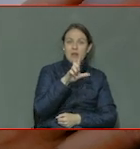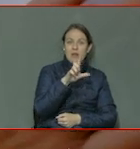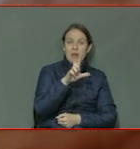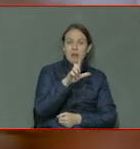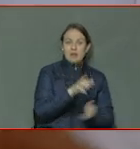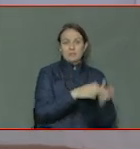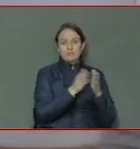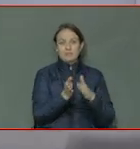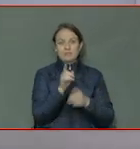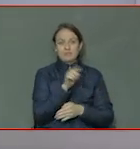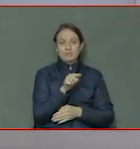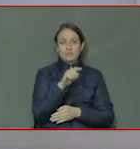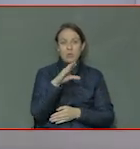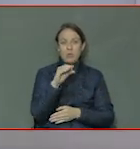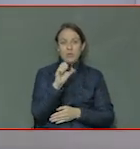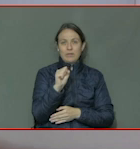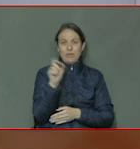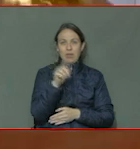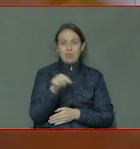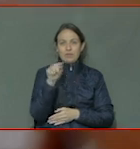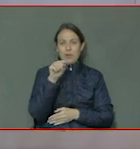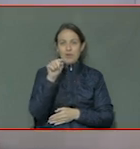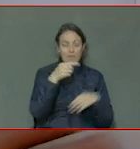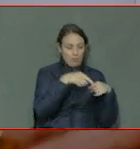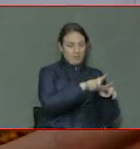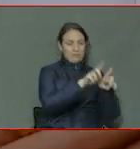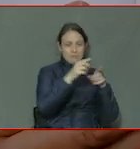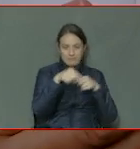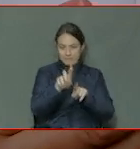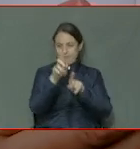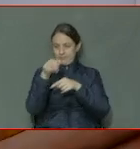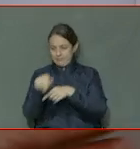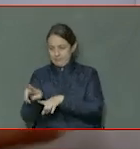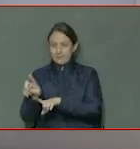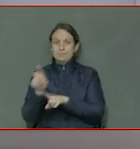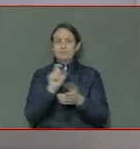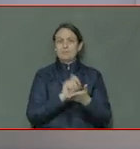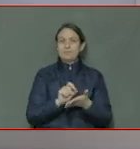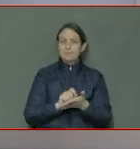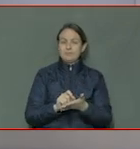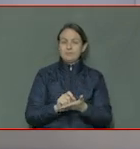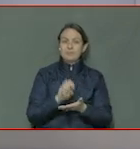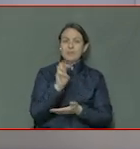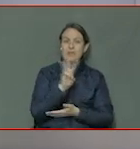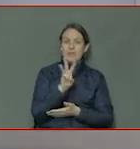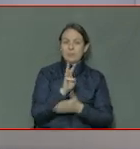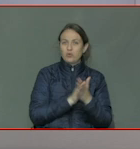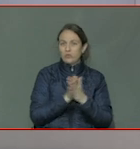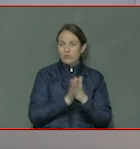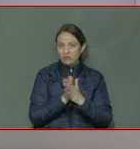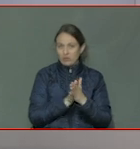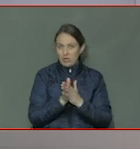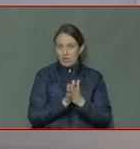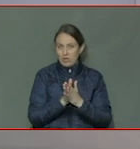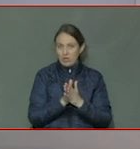So I'm writing for each of them their own expression. Okay, W friction. I'm not